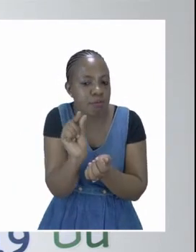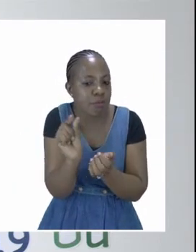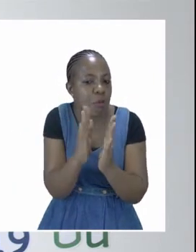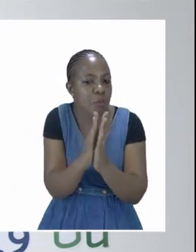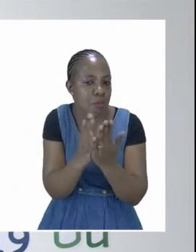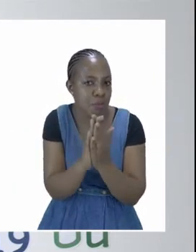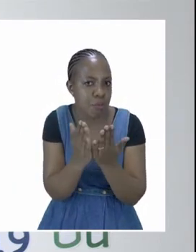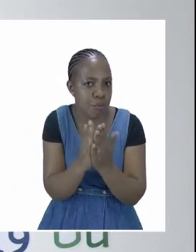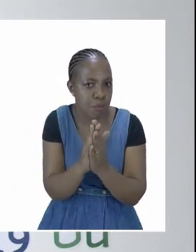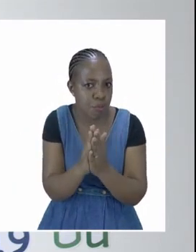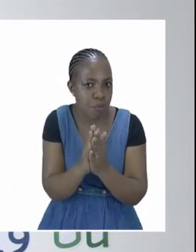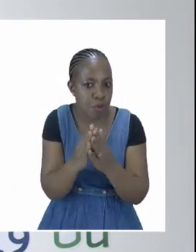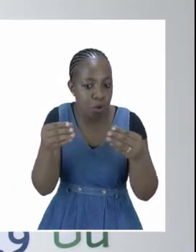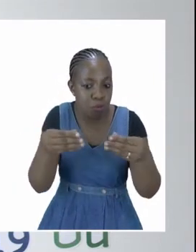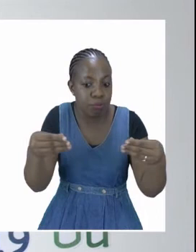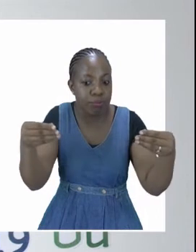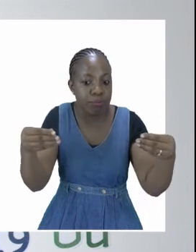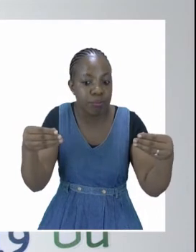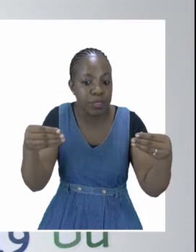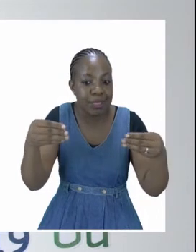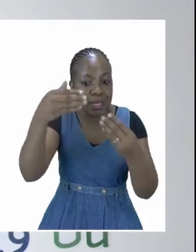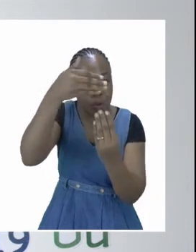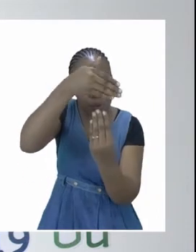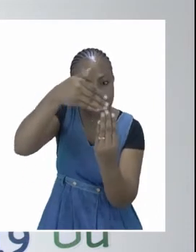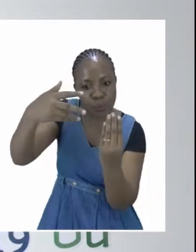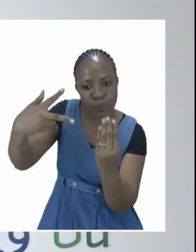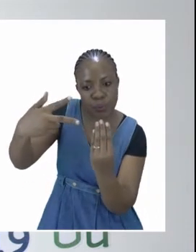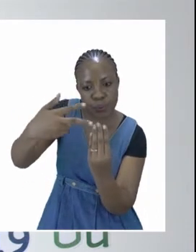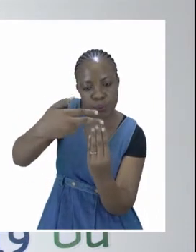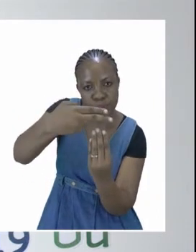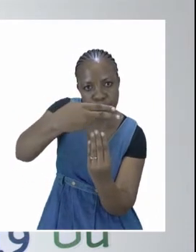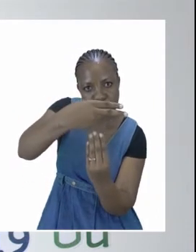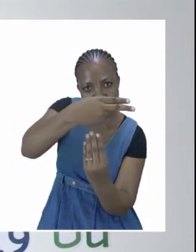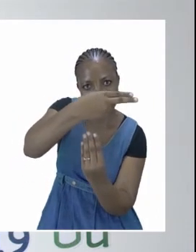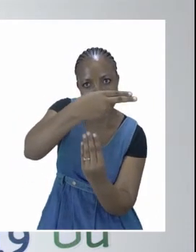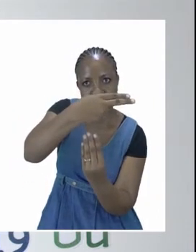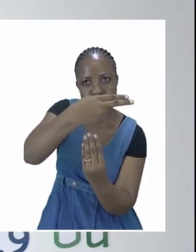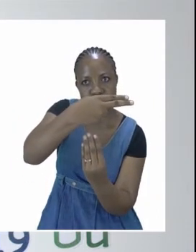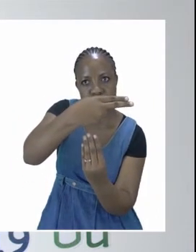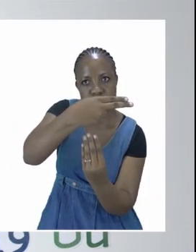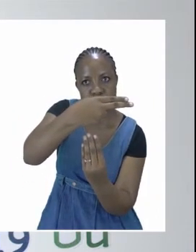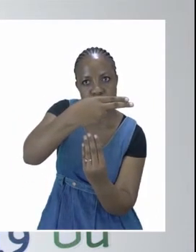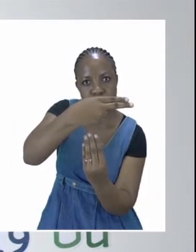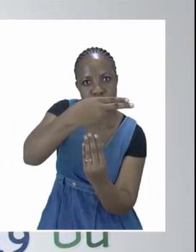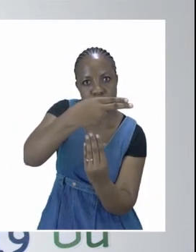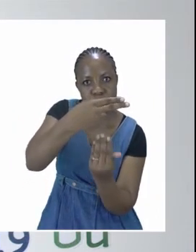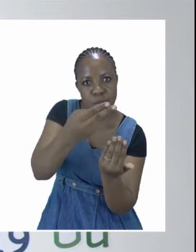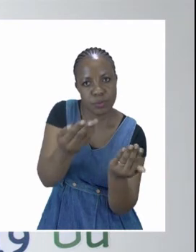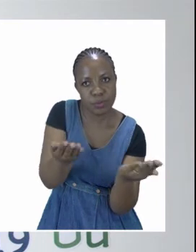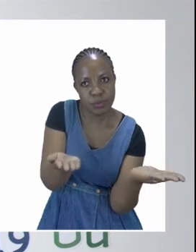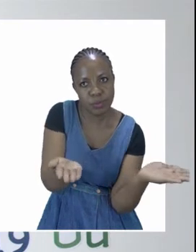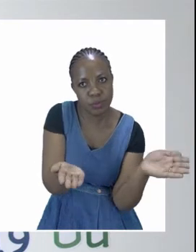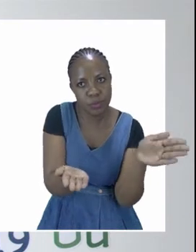booklet. Please cut the top of the lesson booklet with a pair of scissors and fold